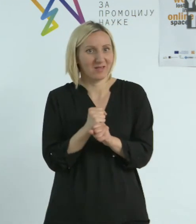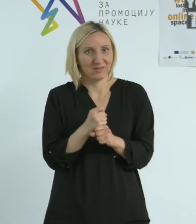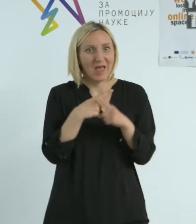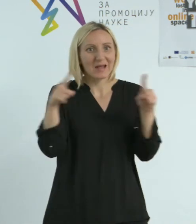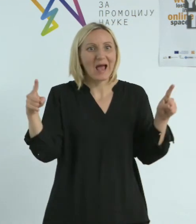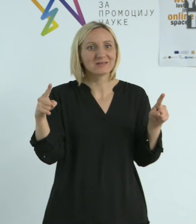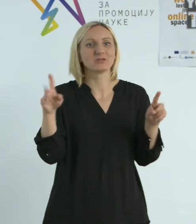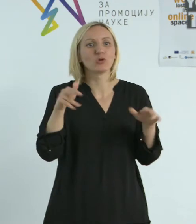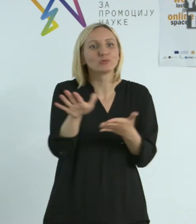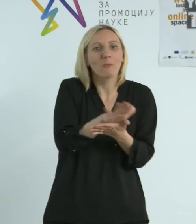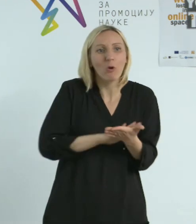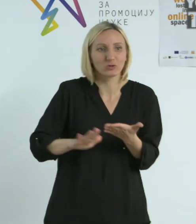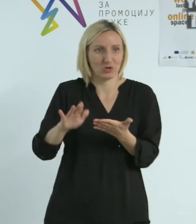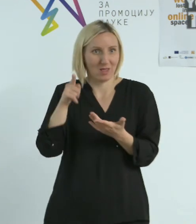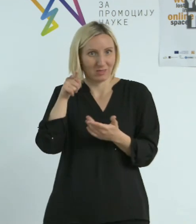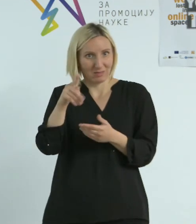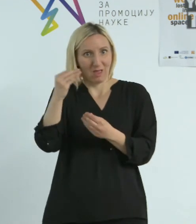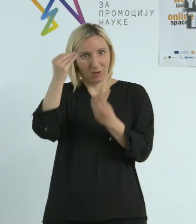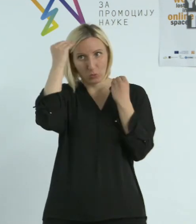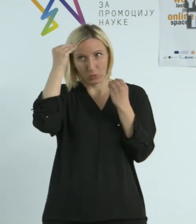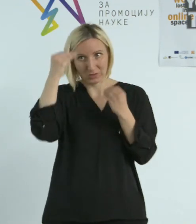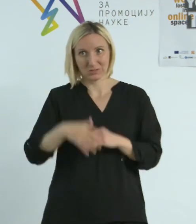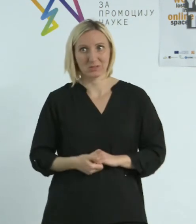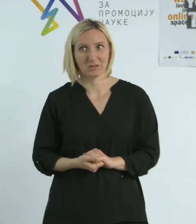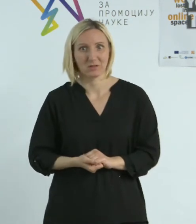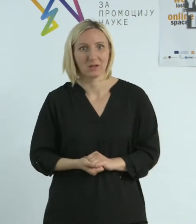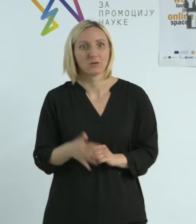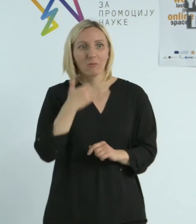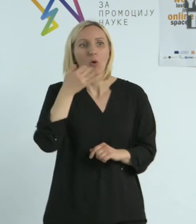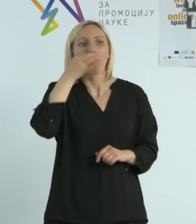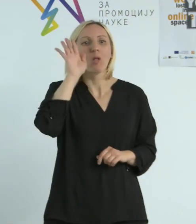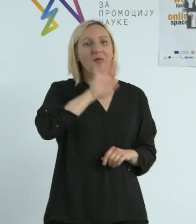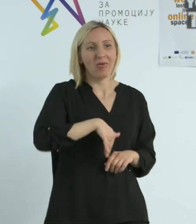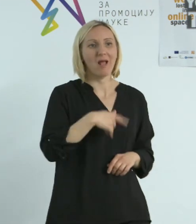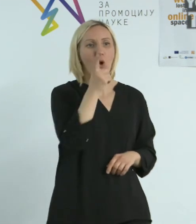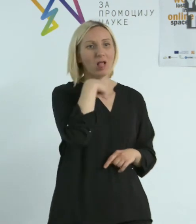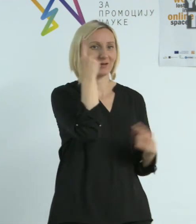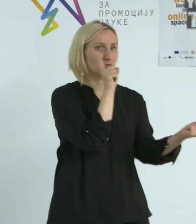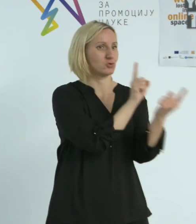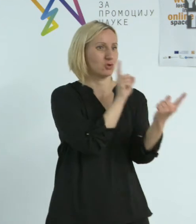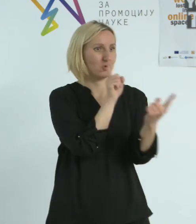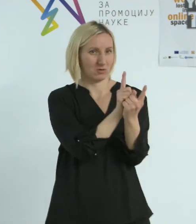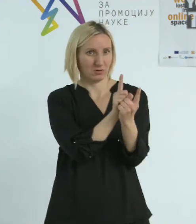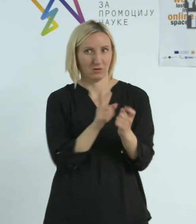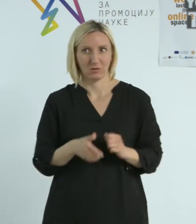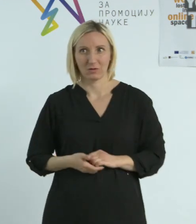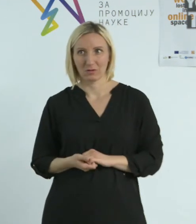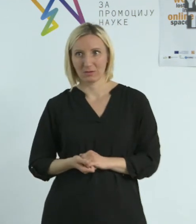easier than making the course face-to-face. And